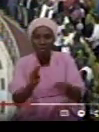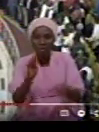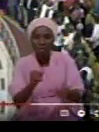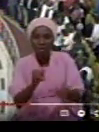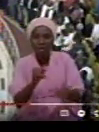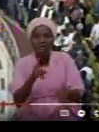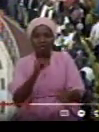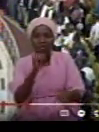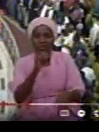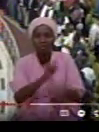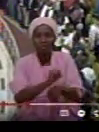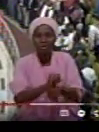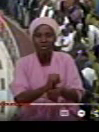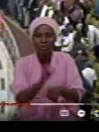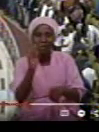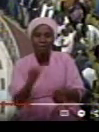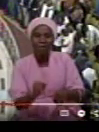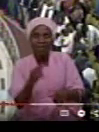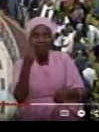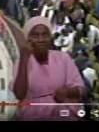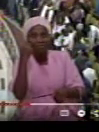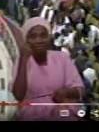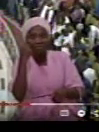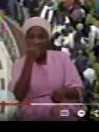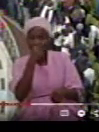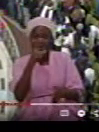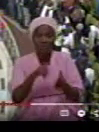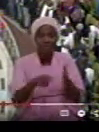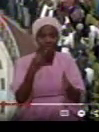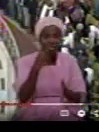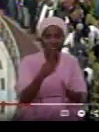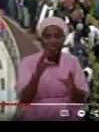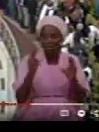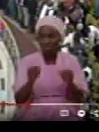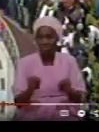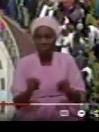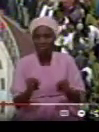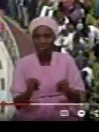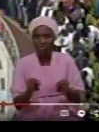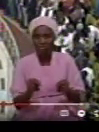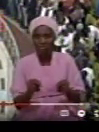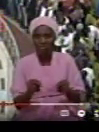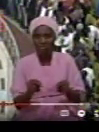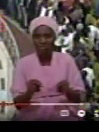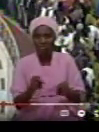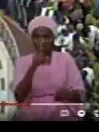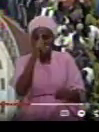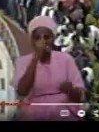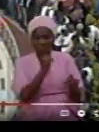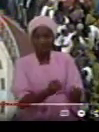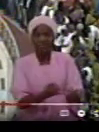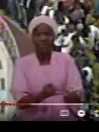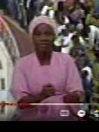And no matter how many challenges you see, faith can't sink.